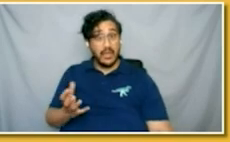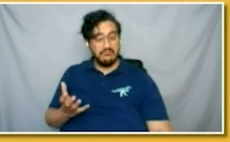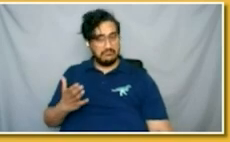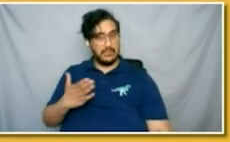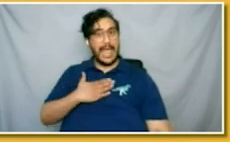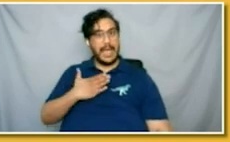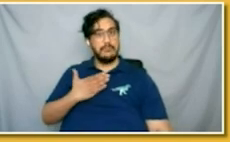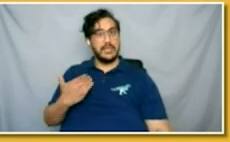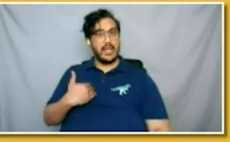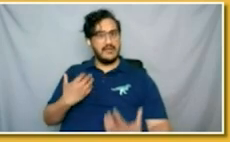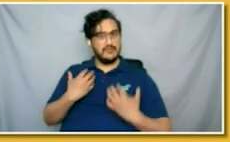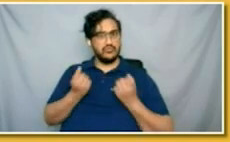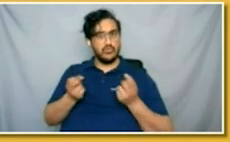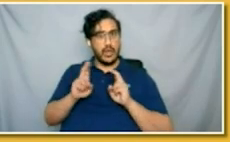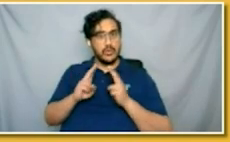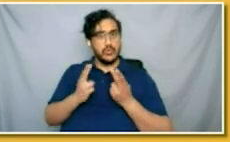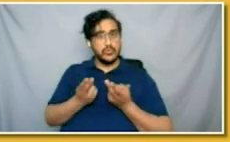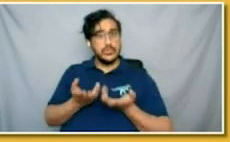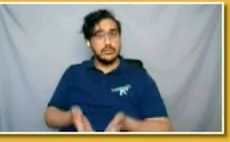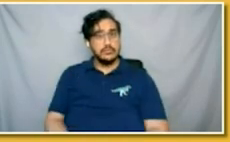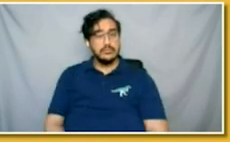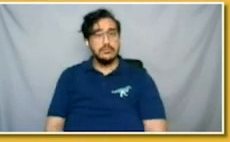Service.